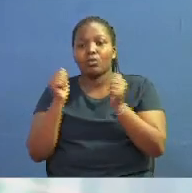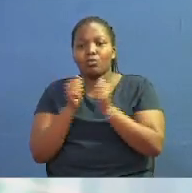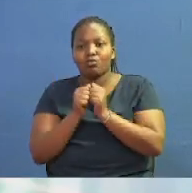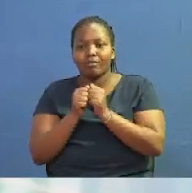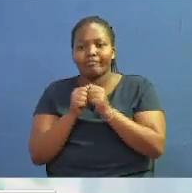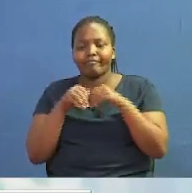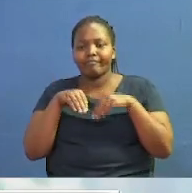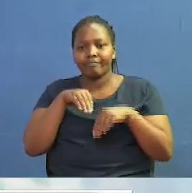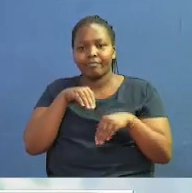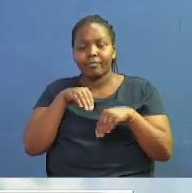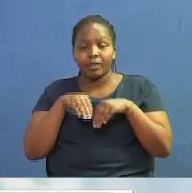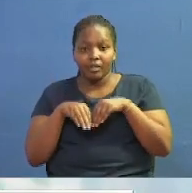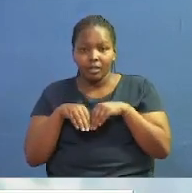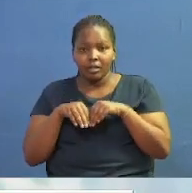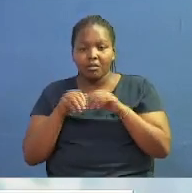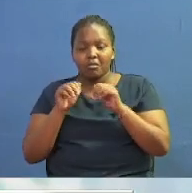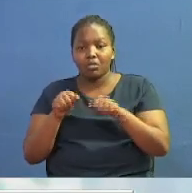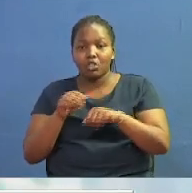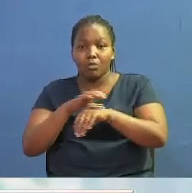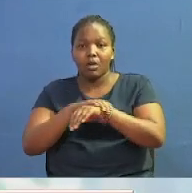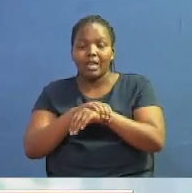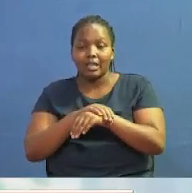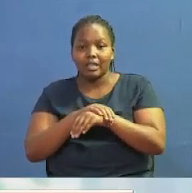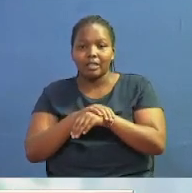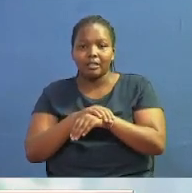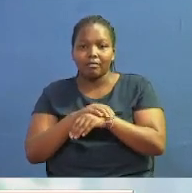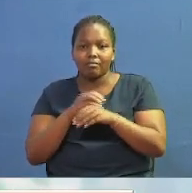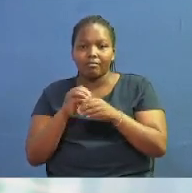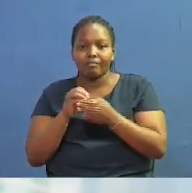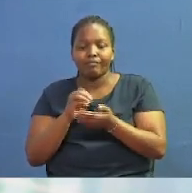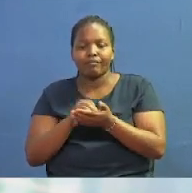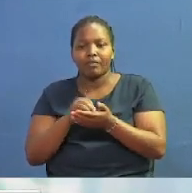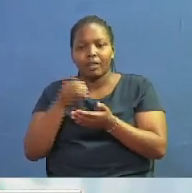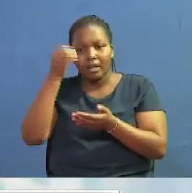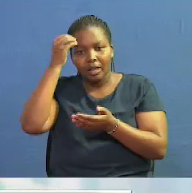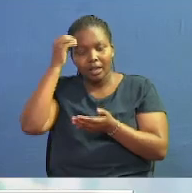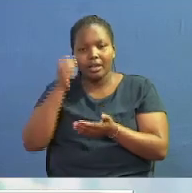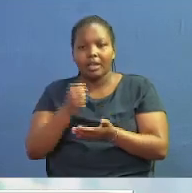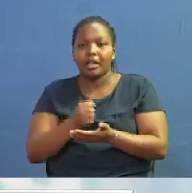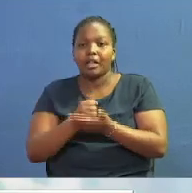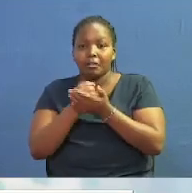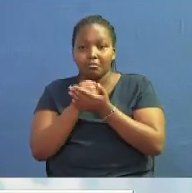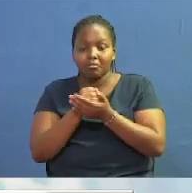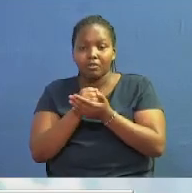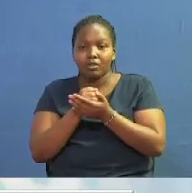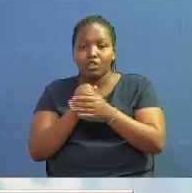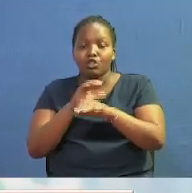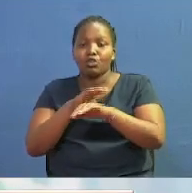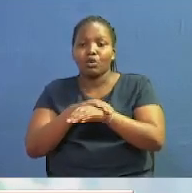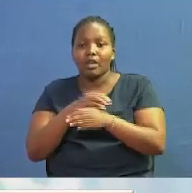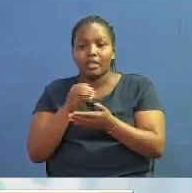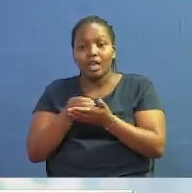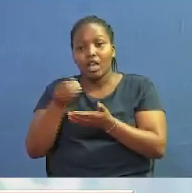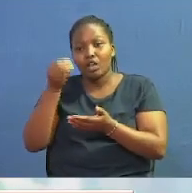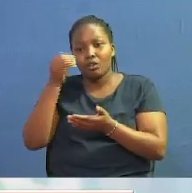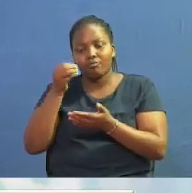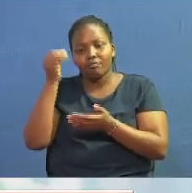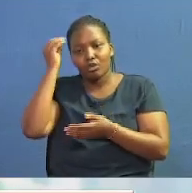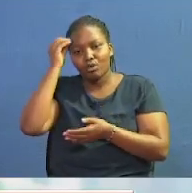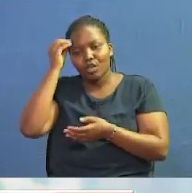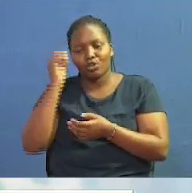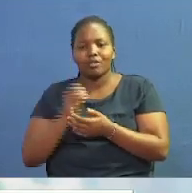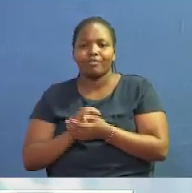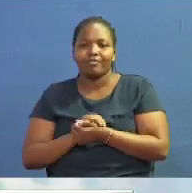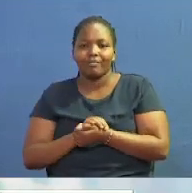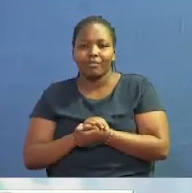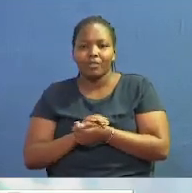access learning aids for them to be able to get education. Right. Because without education, then the future